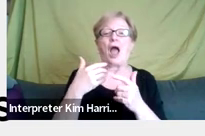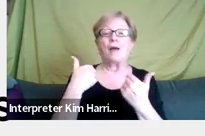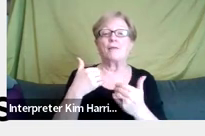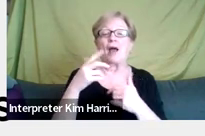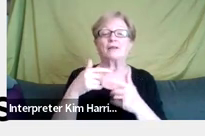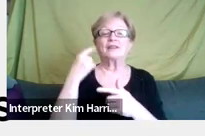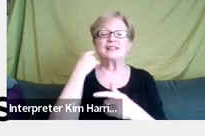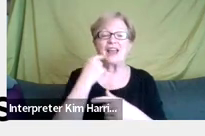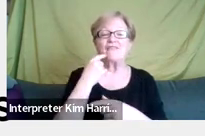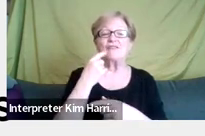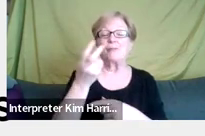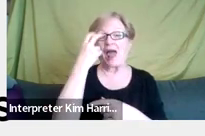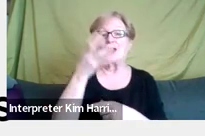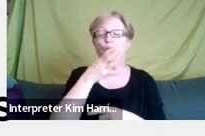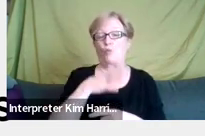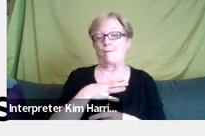the deafblind woman